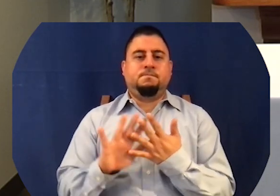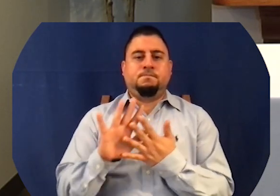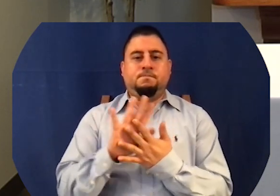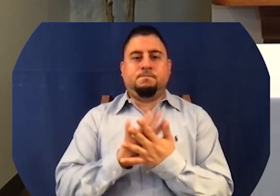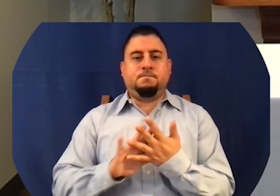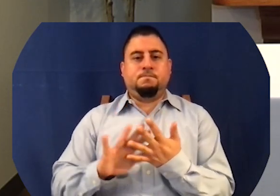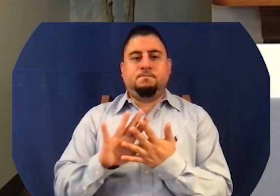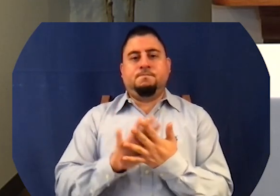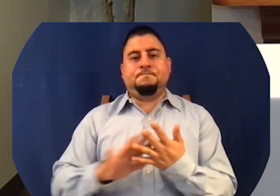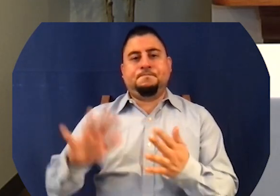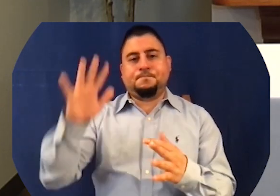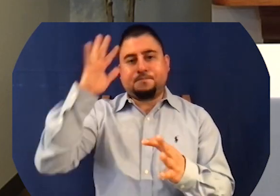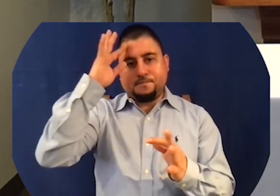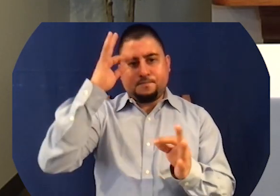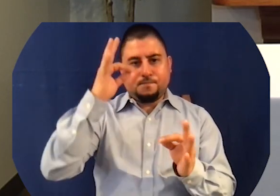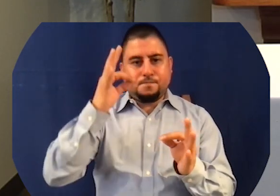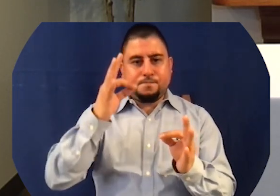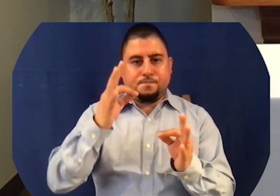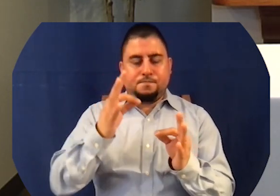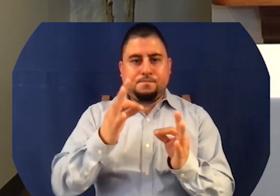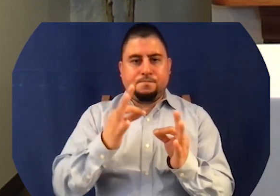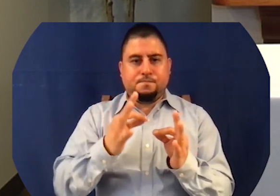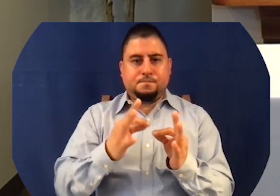The mystery of